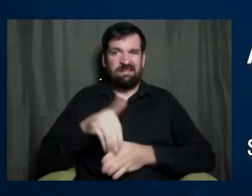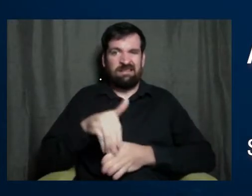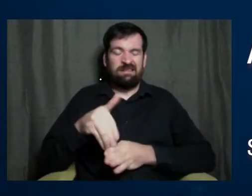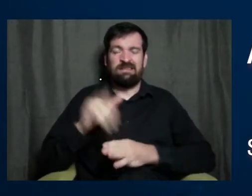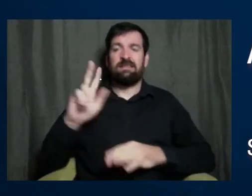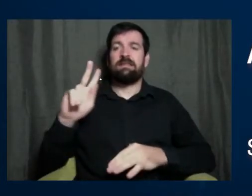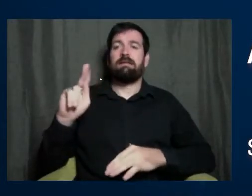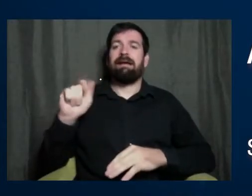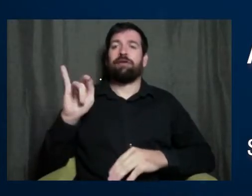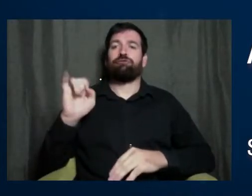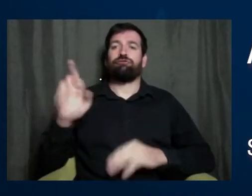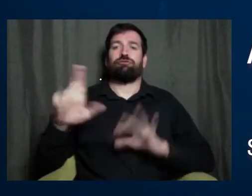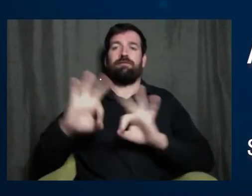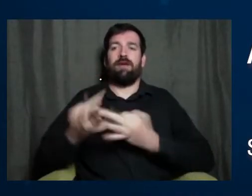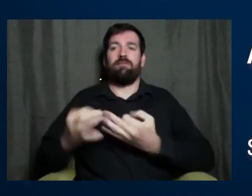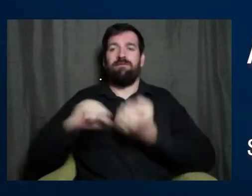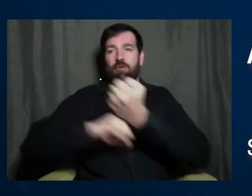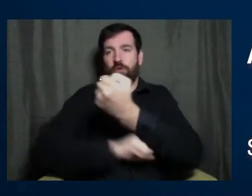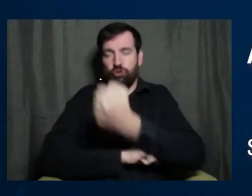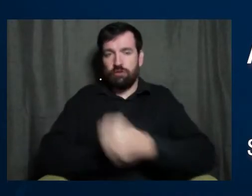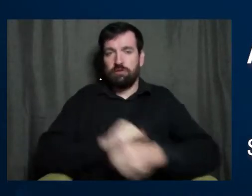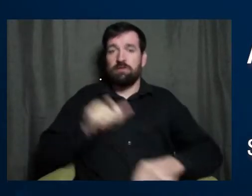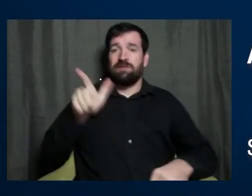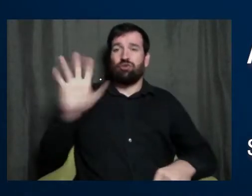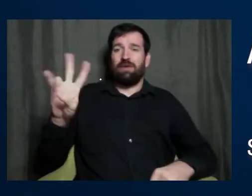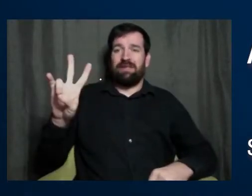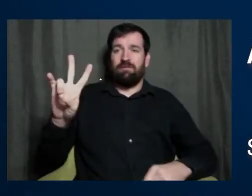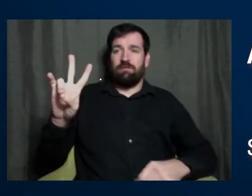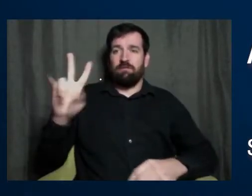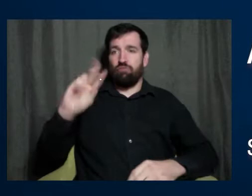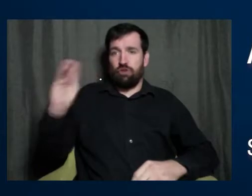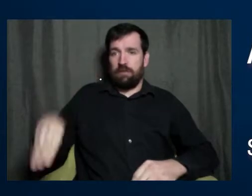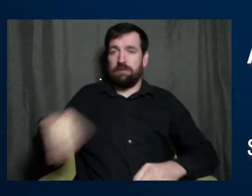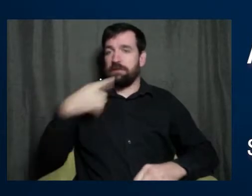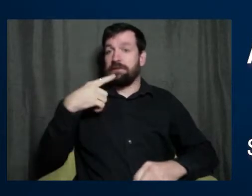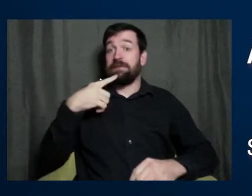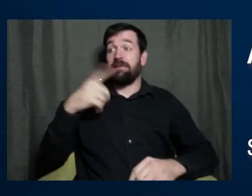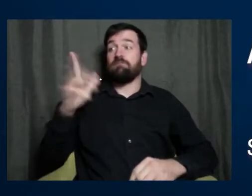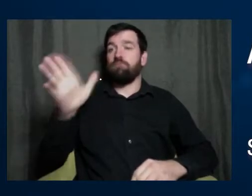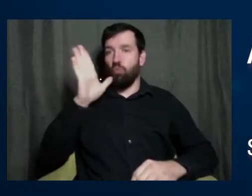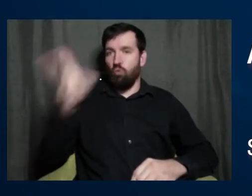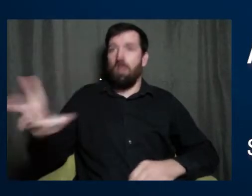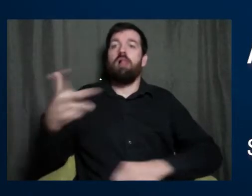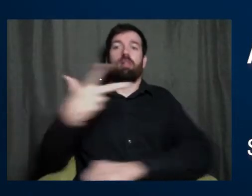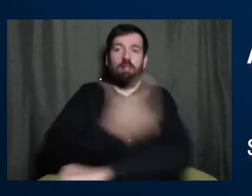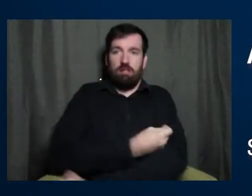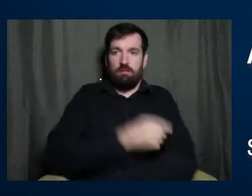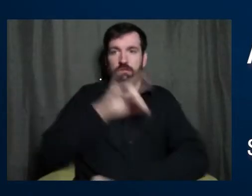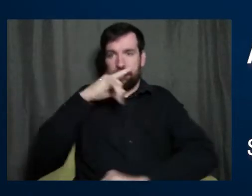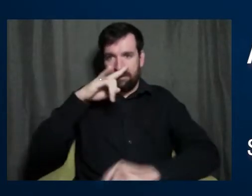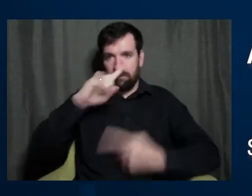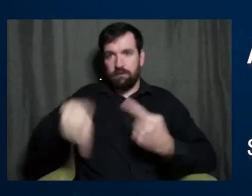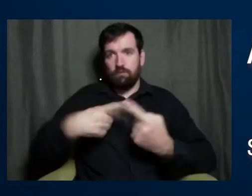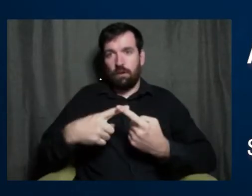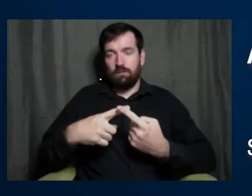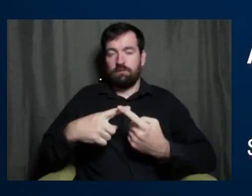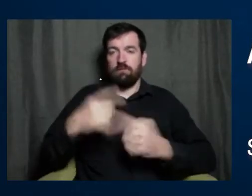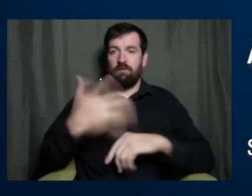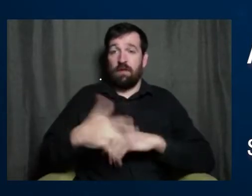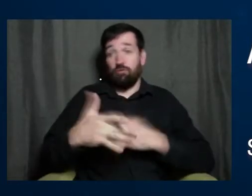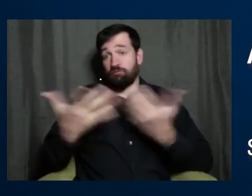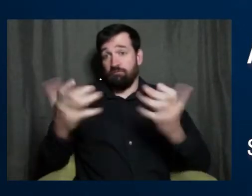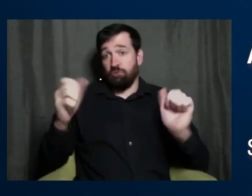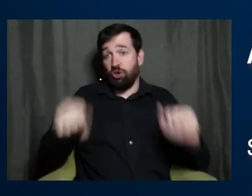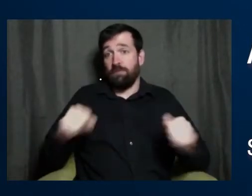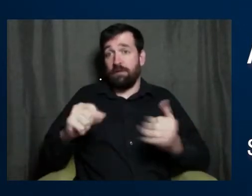only 27% say that they will vaccinate their children against the virus as soon as that vaccine becomes available, which could be just within the week or so.